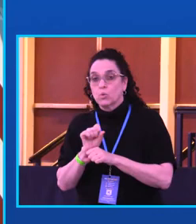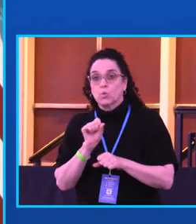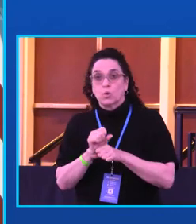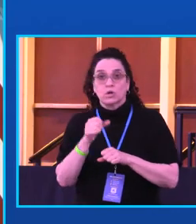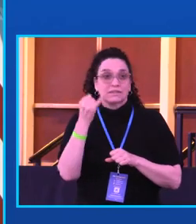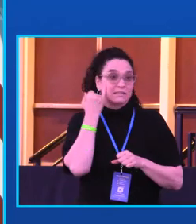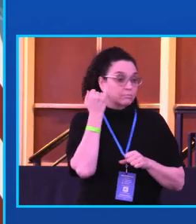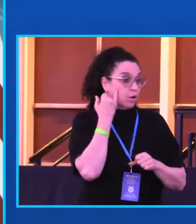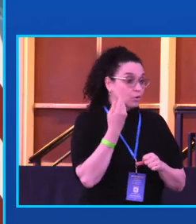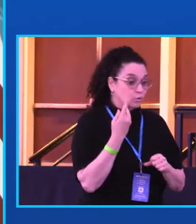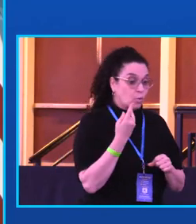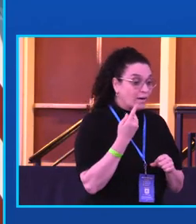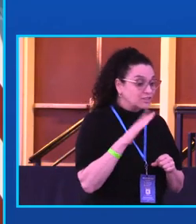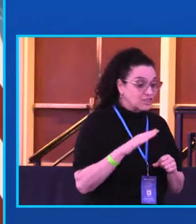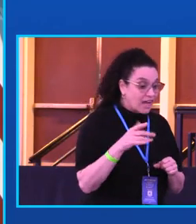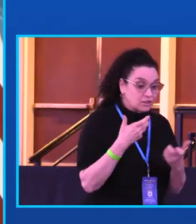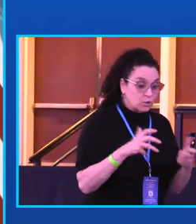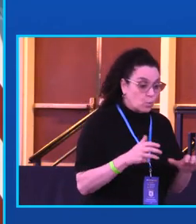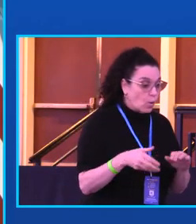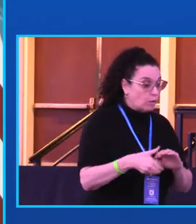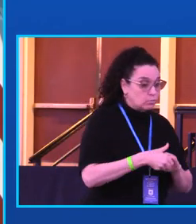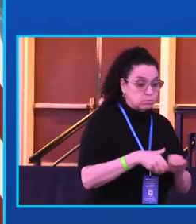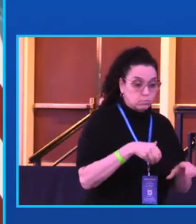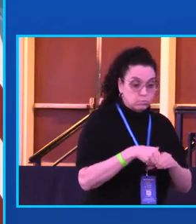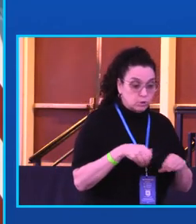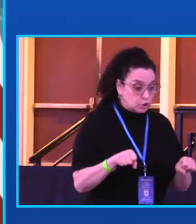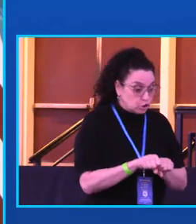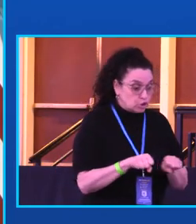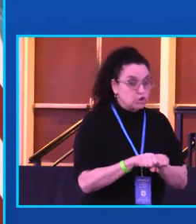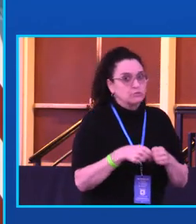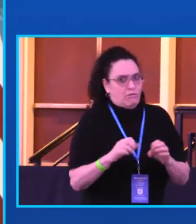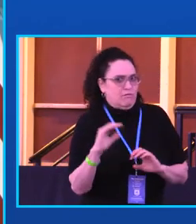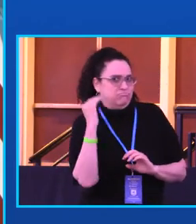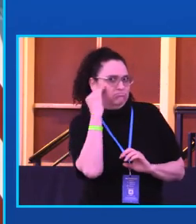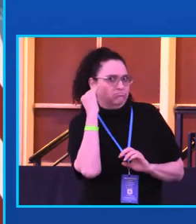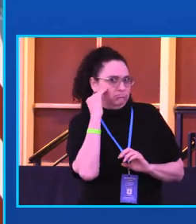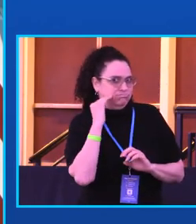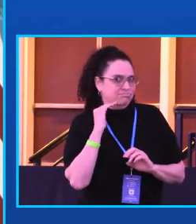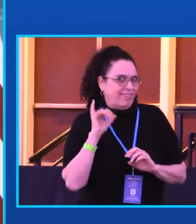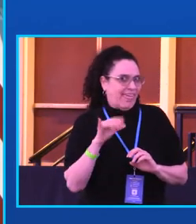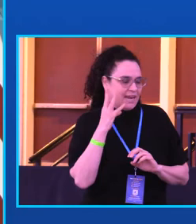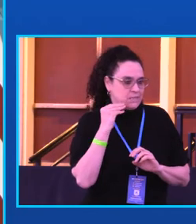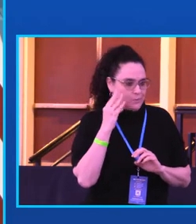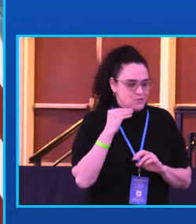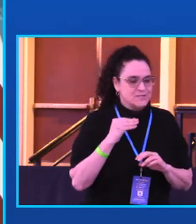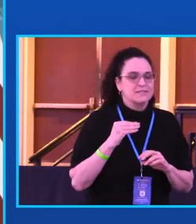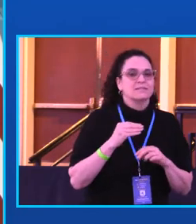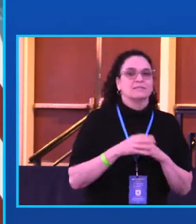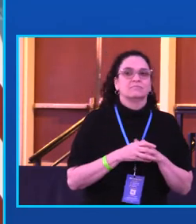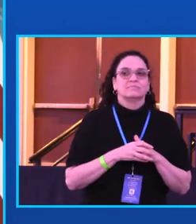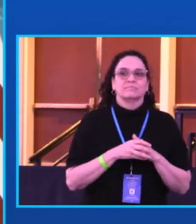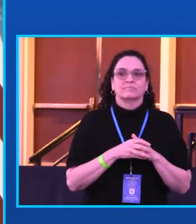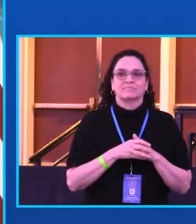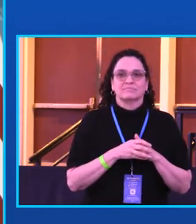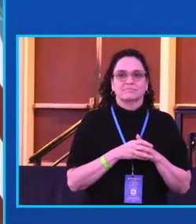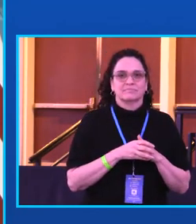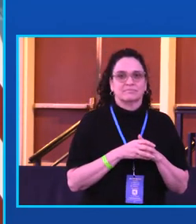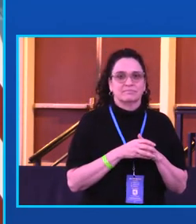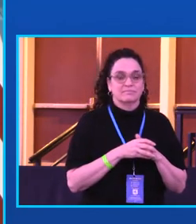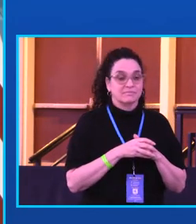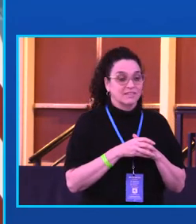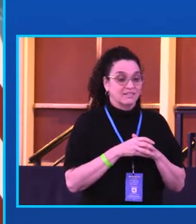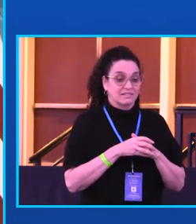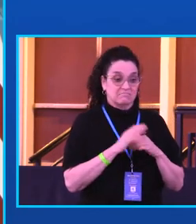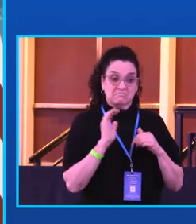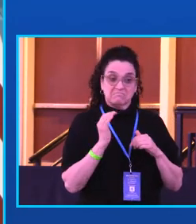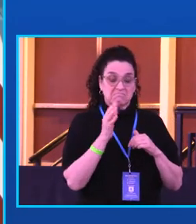put on their shoes. Familiar experience. And so that parent misses